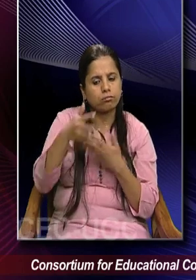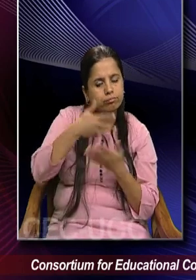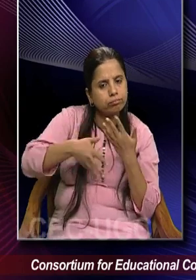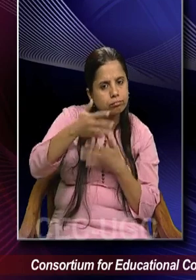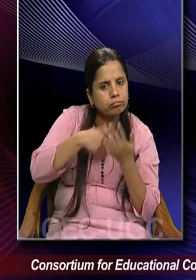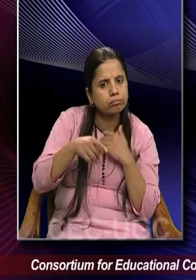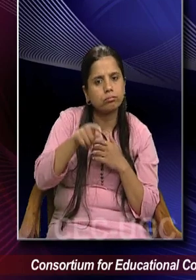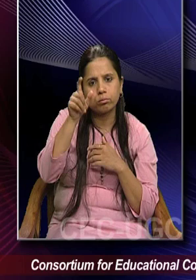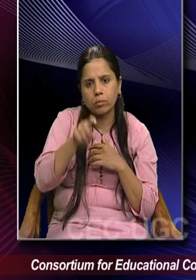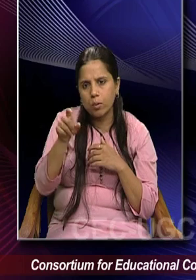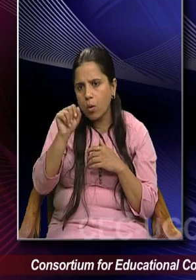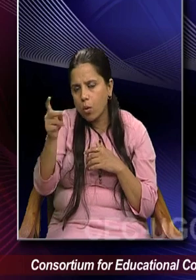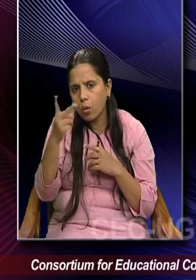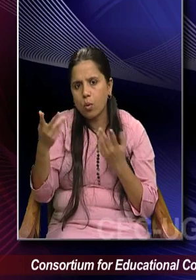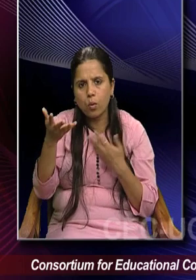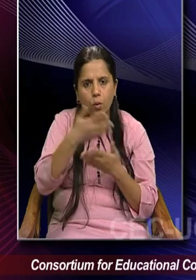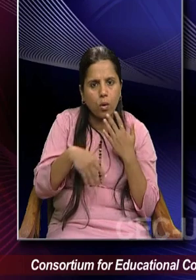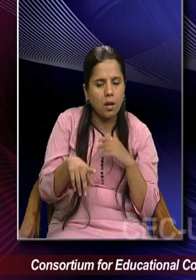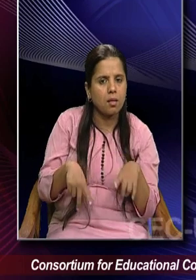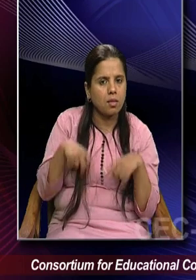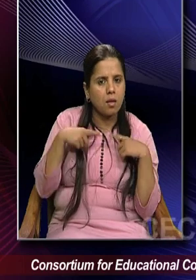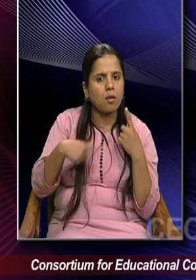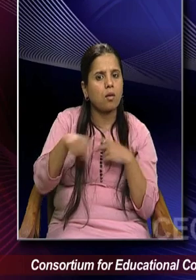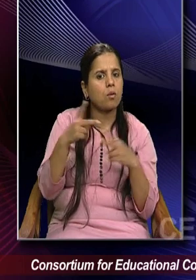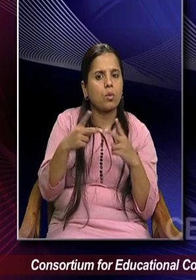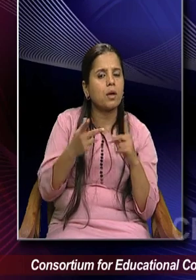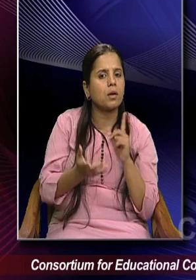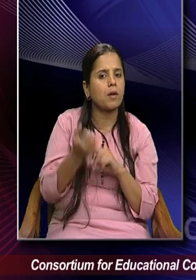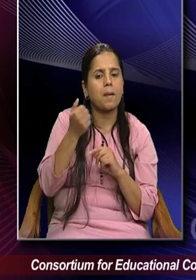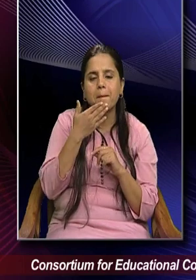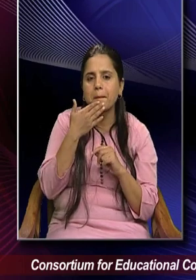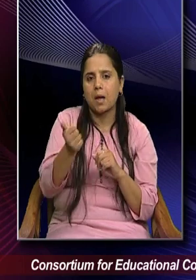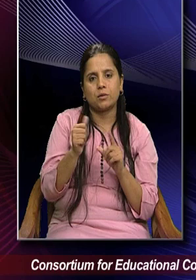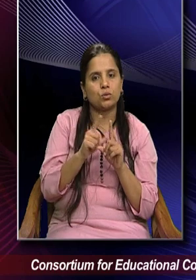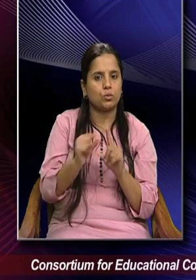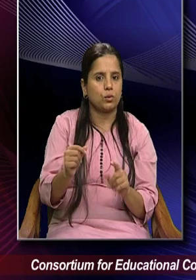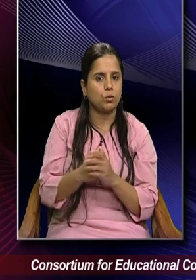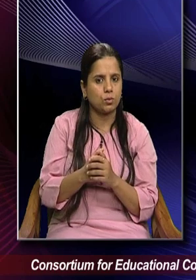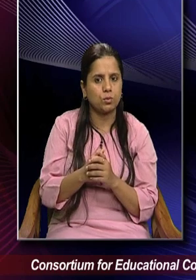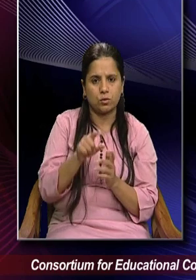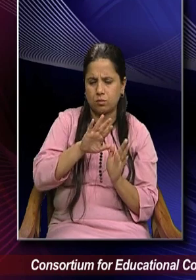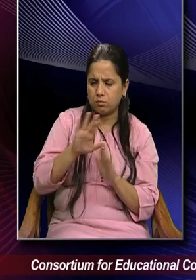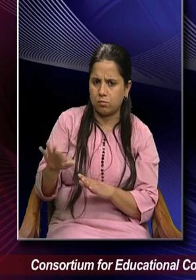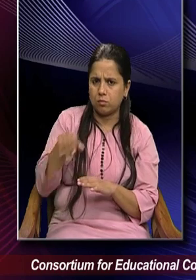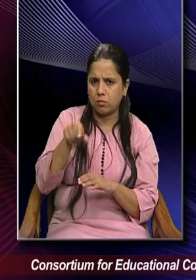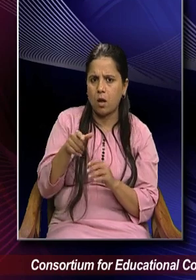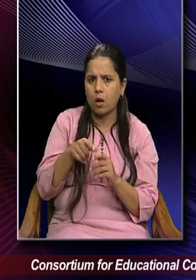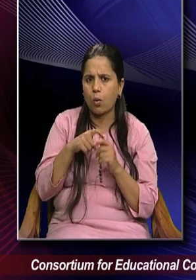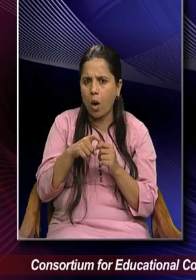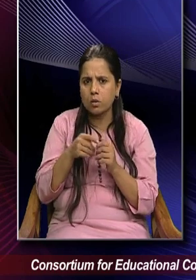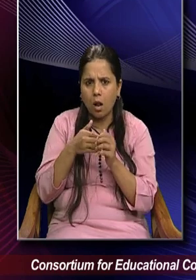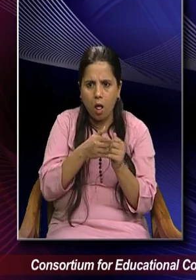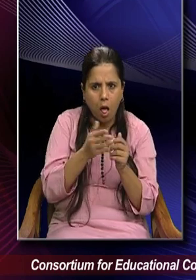gel with victims, a life condition, to get best out of that. Avoid leading